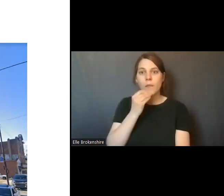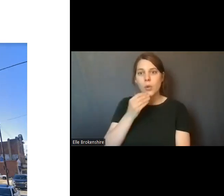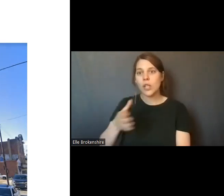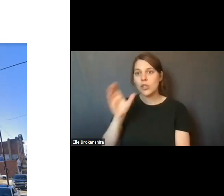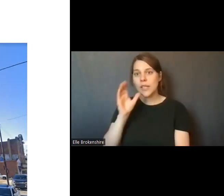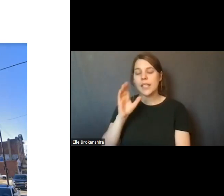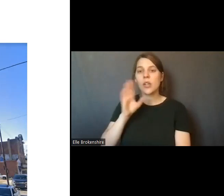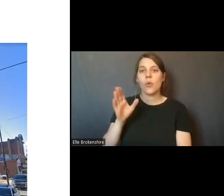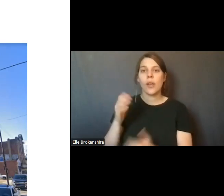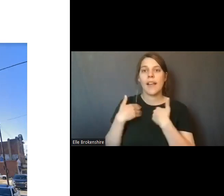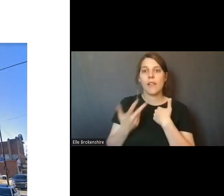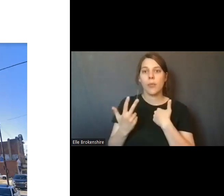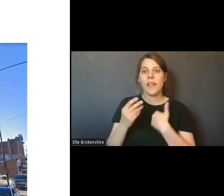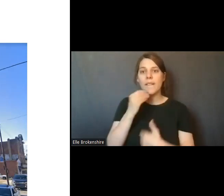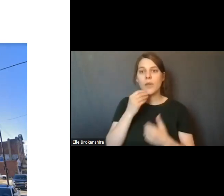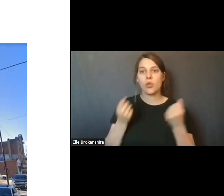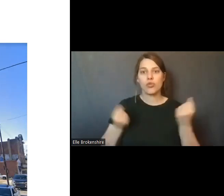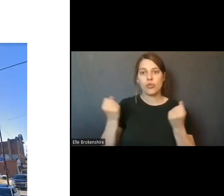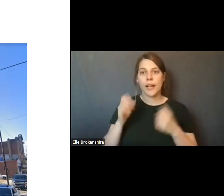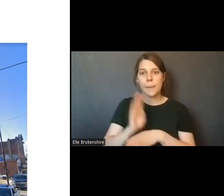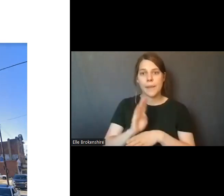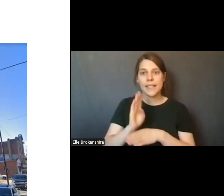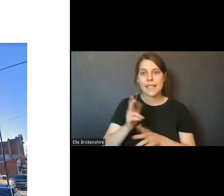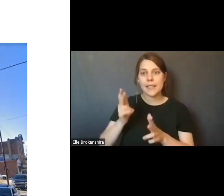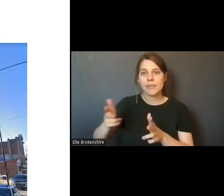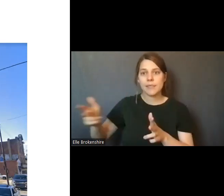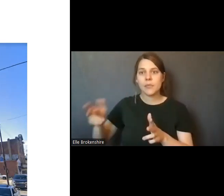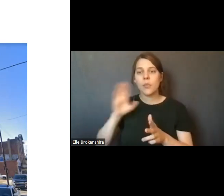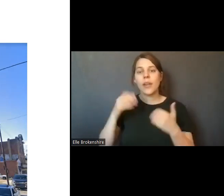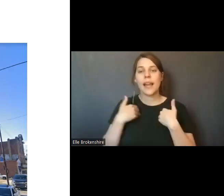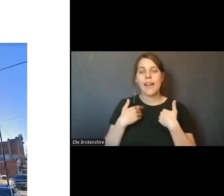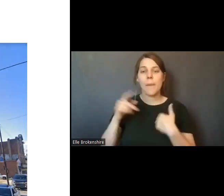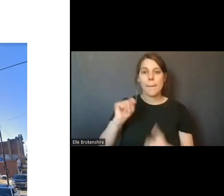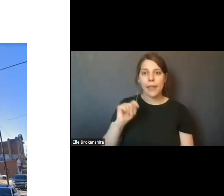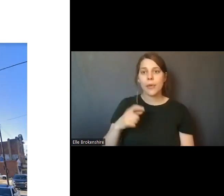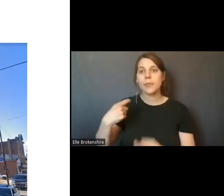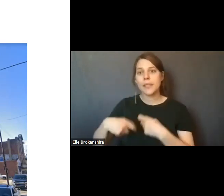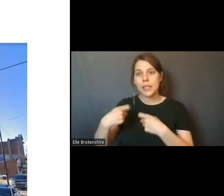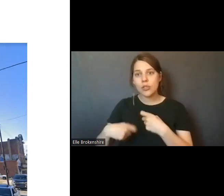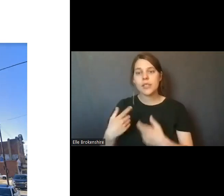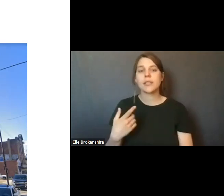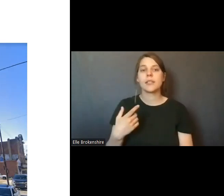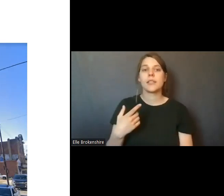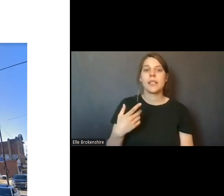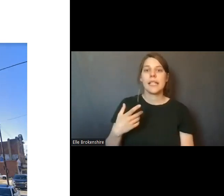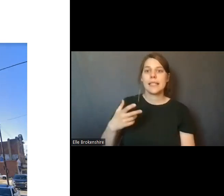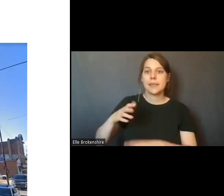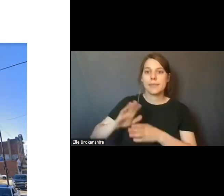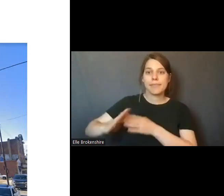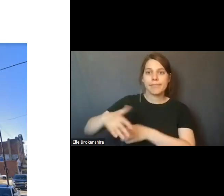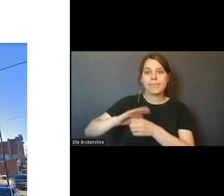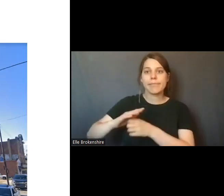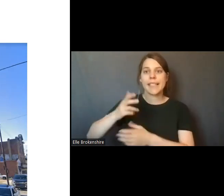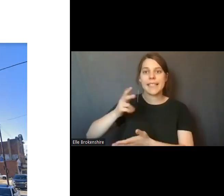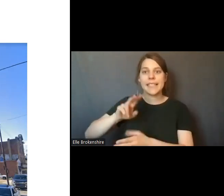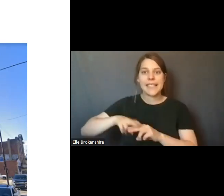businesses that have access to communal assets, electric hookups, bathrooms, and patio seating. The space will serve as a business incubator